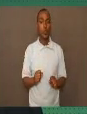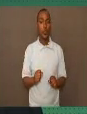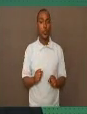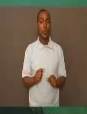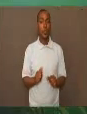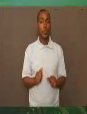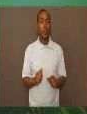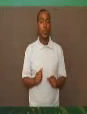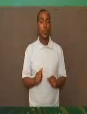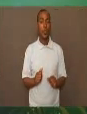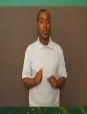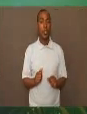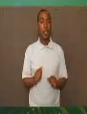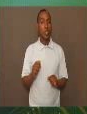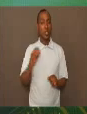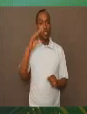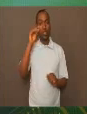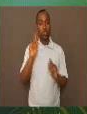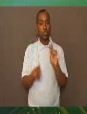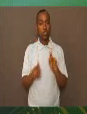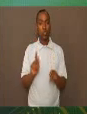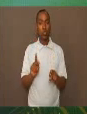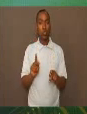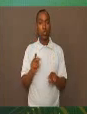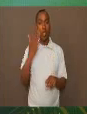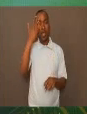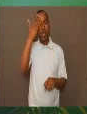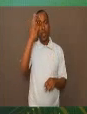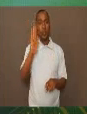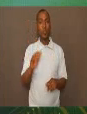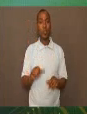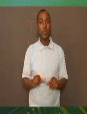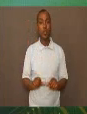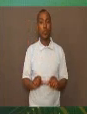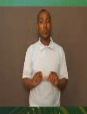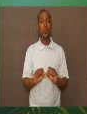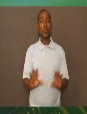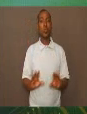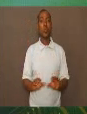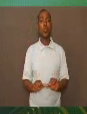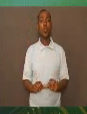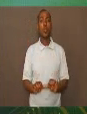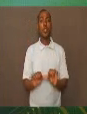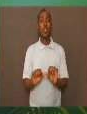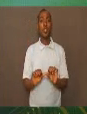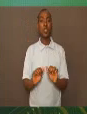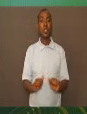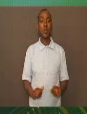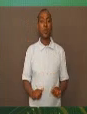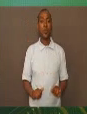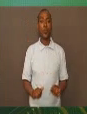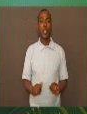untreated. People unknowingly continue to spread the infection